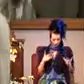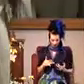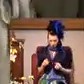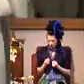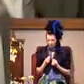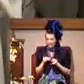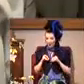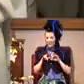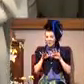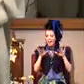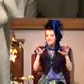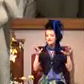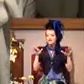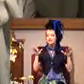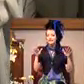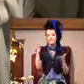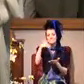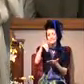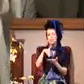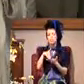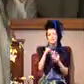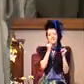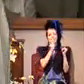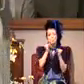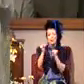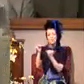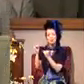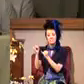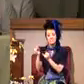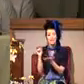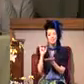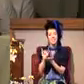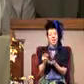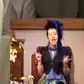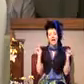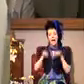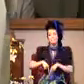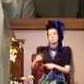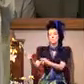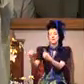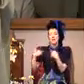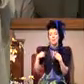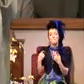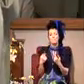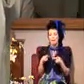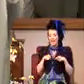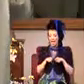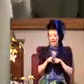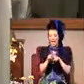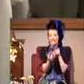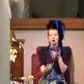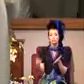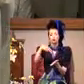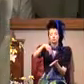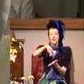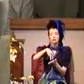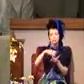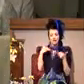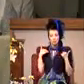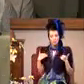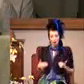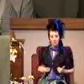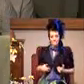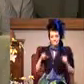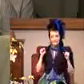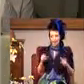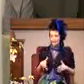in each and every one of us. And that happens when we come as resurrected bodies. As we come as bodies that have been able to